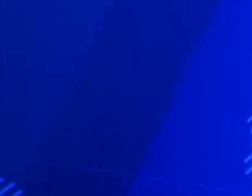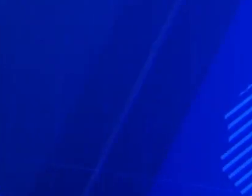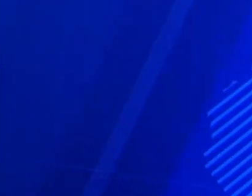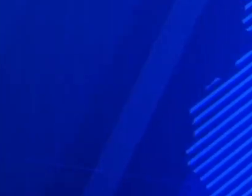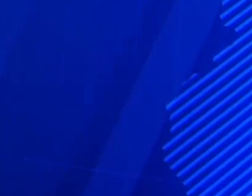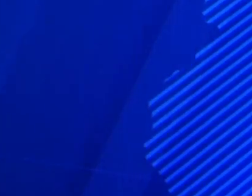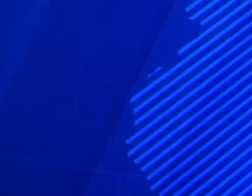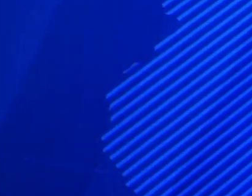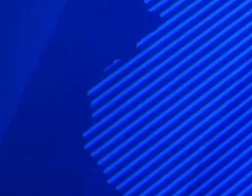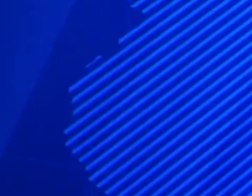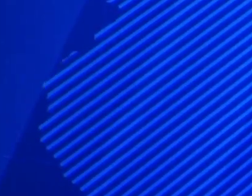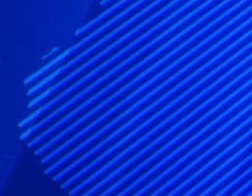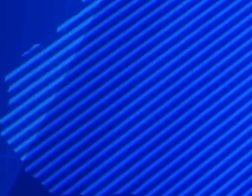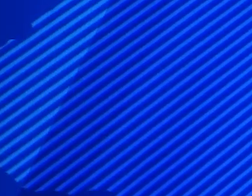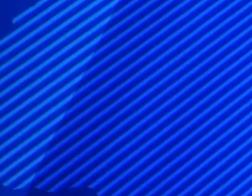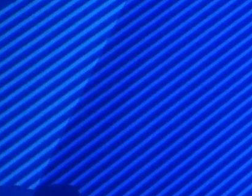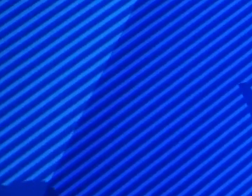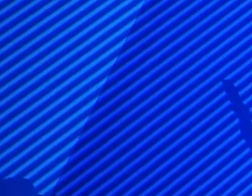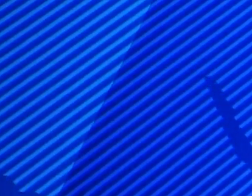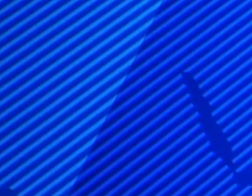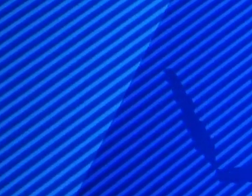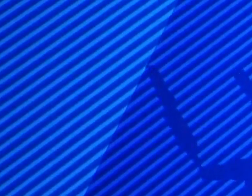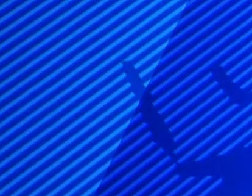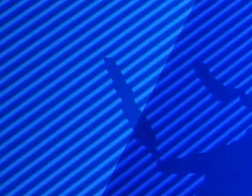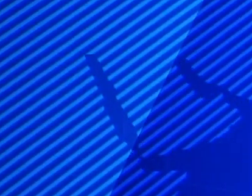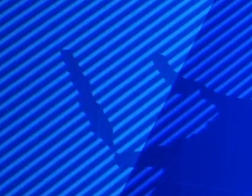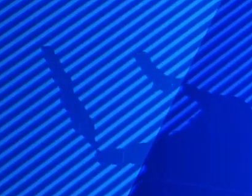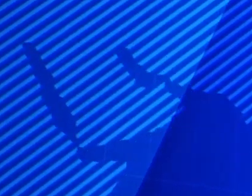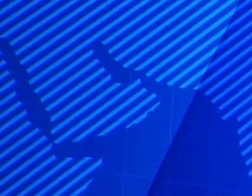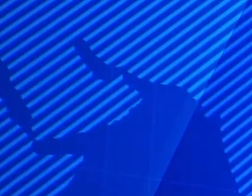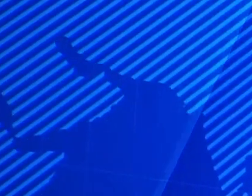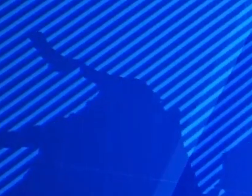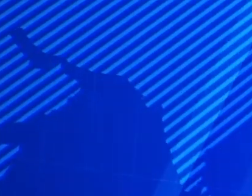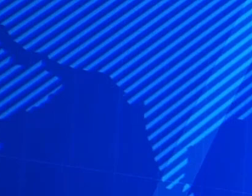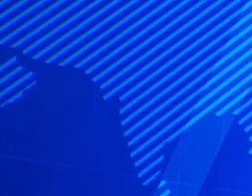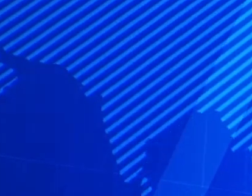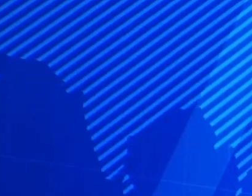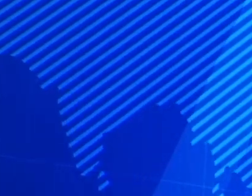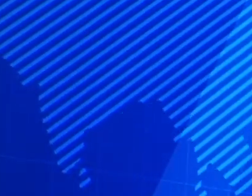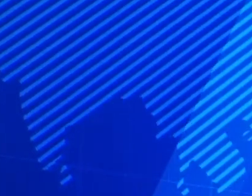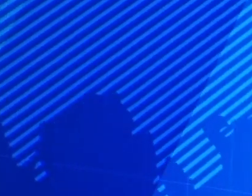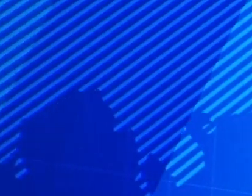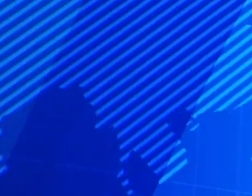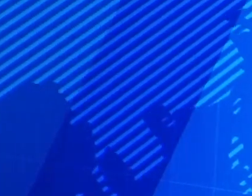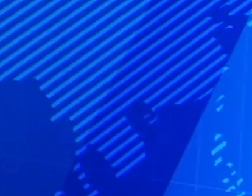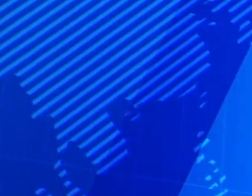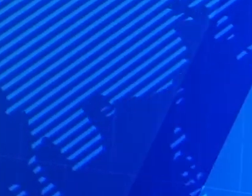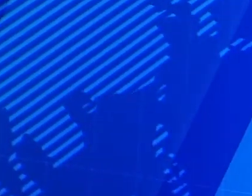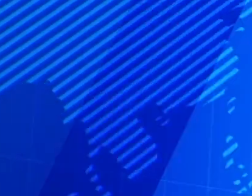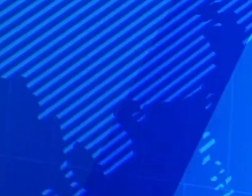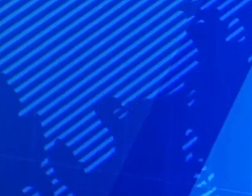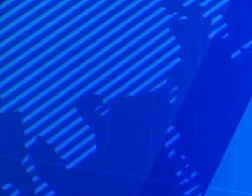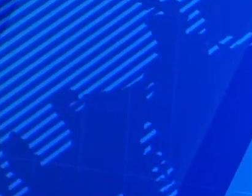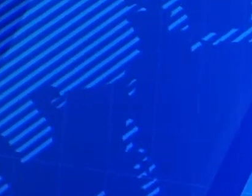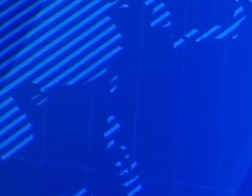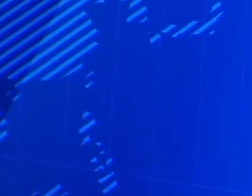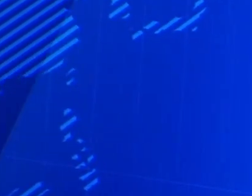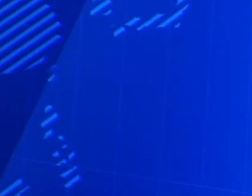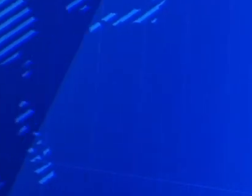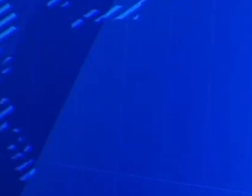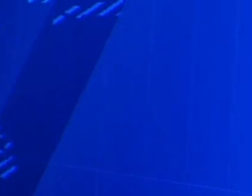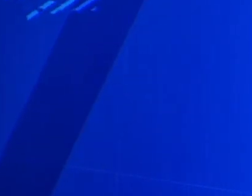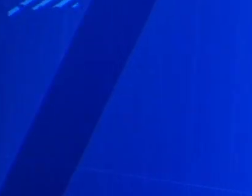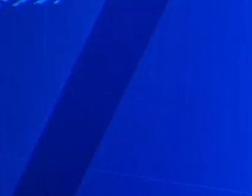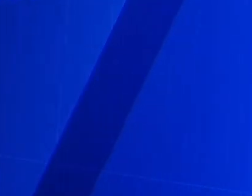oversight on the nation's port security. Phillips noted that while it is expected that there will be benefits to the